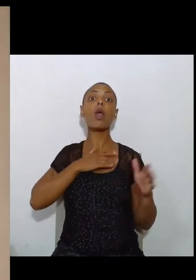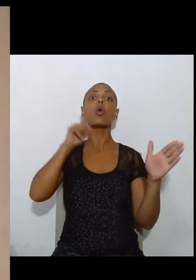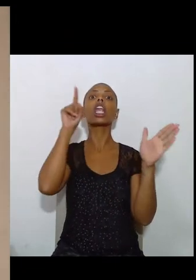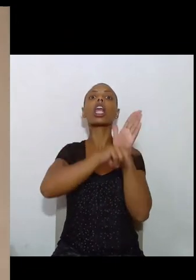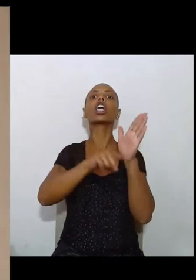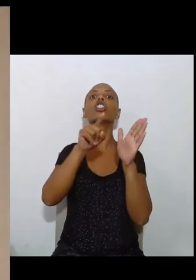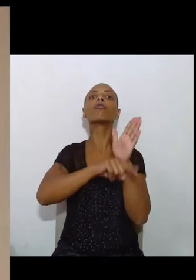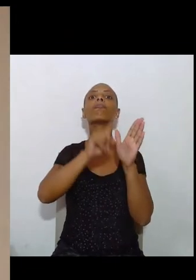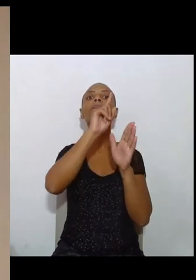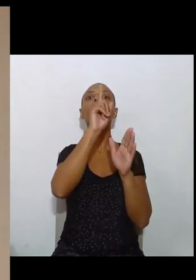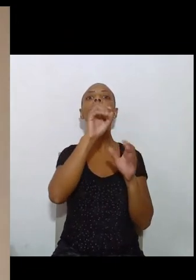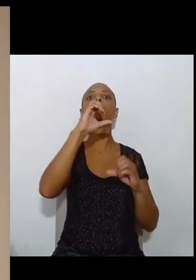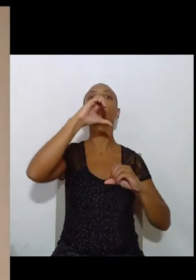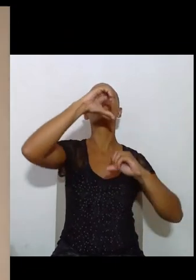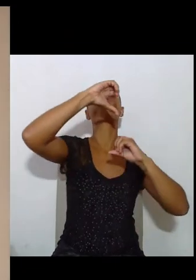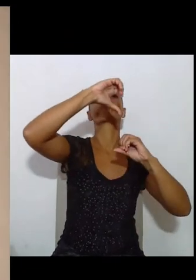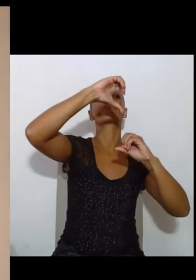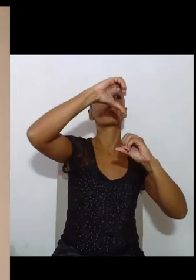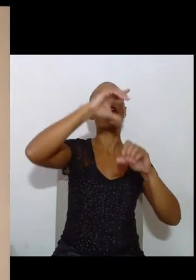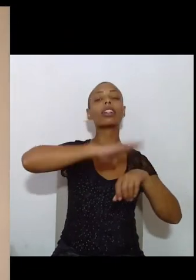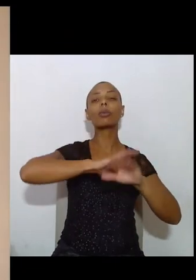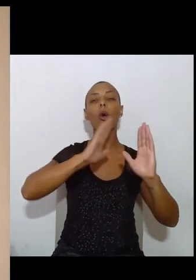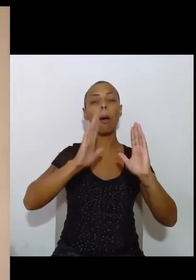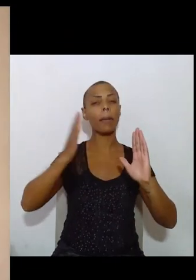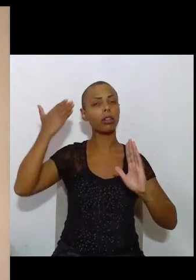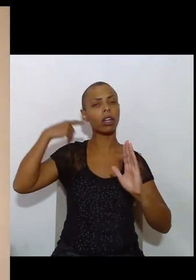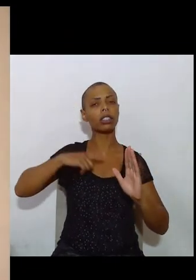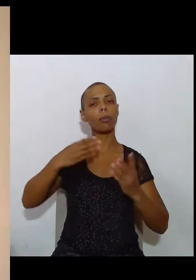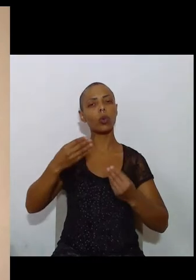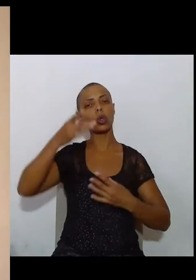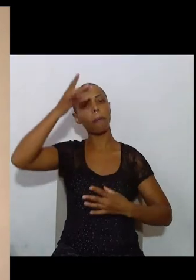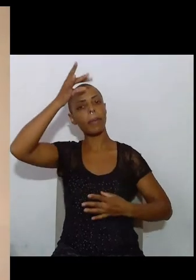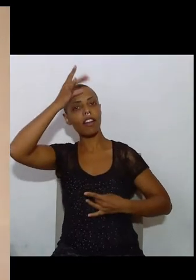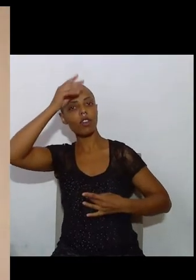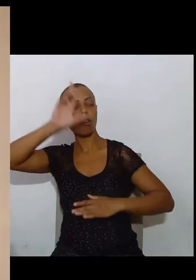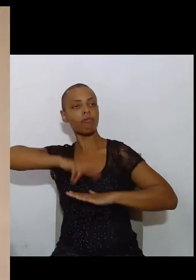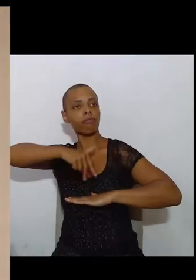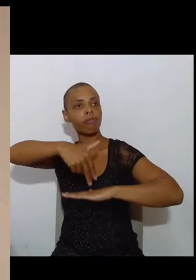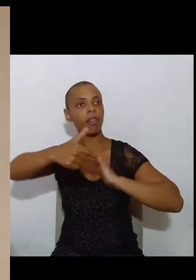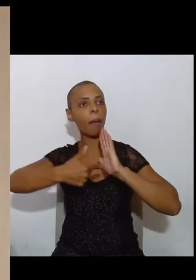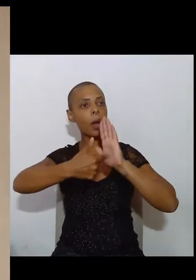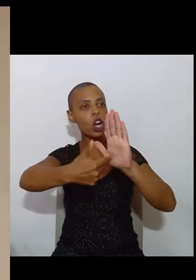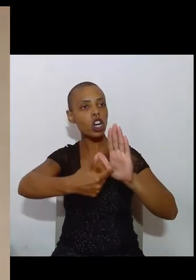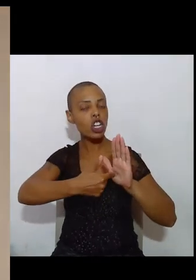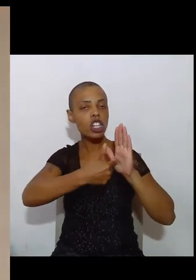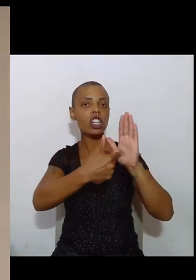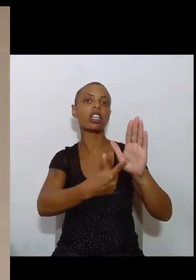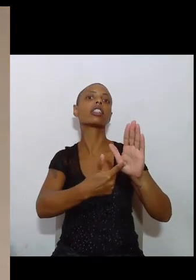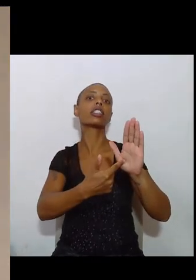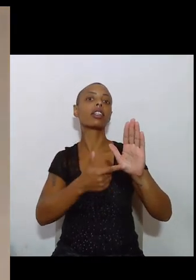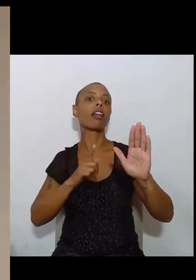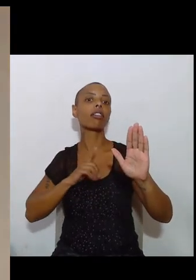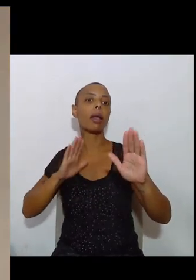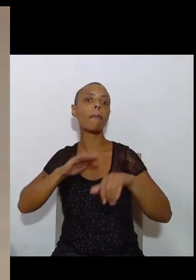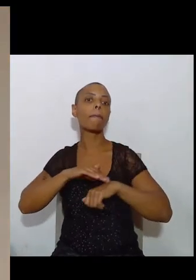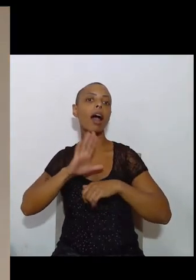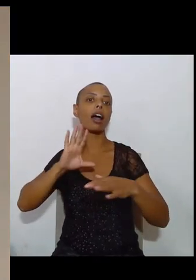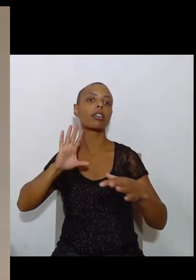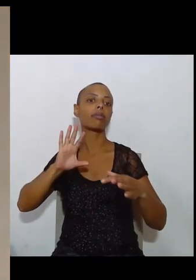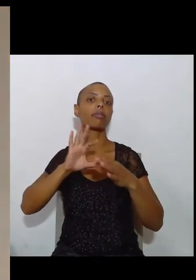body that was what I was questioning at that time and at that time I did many performances